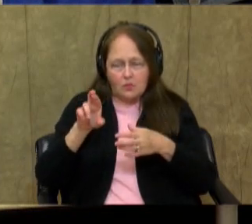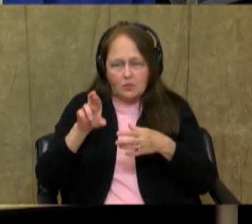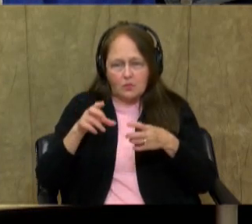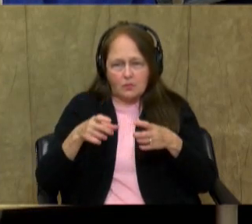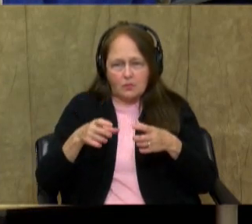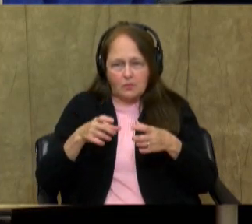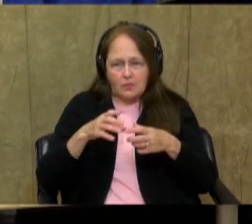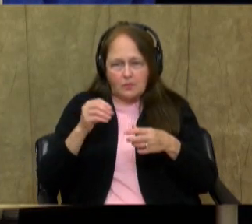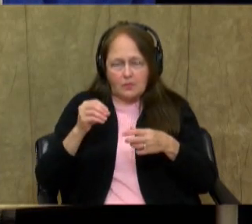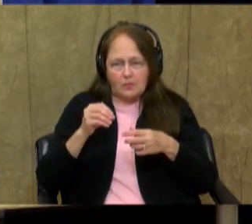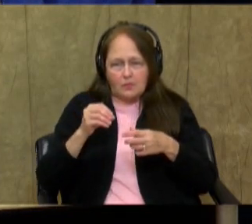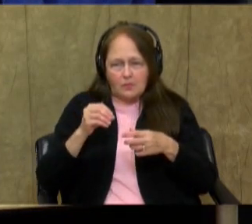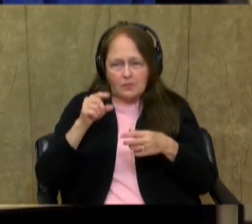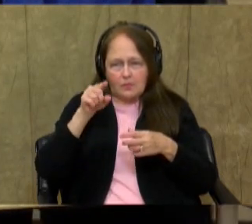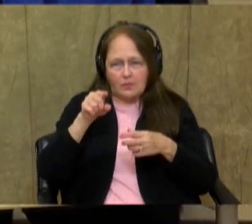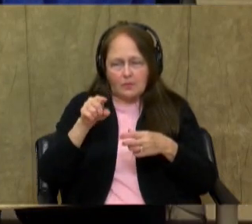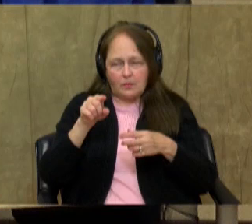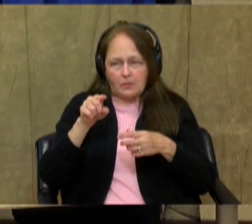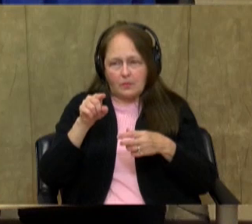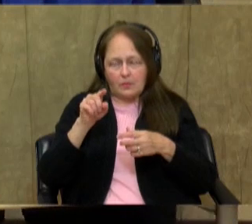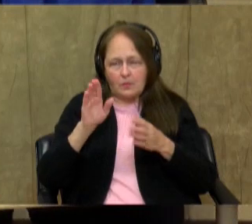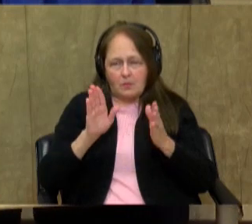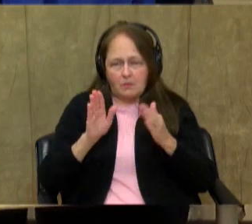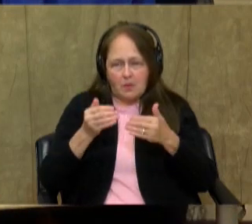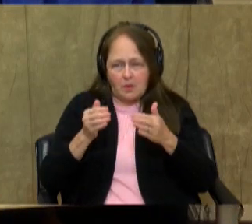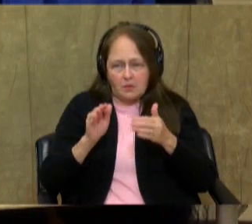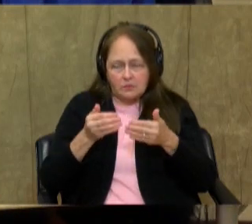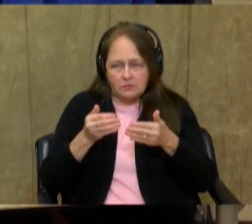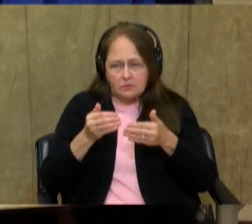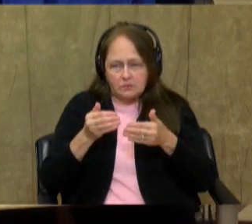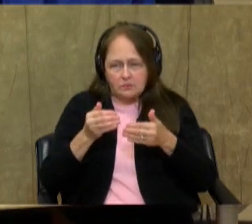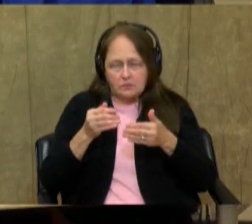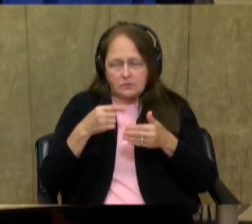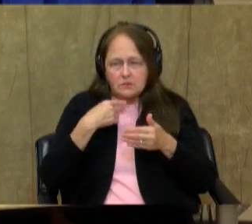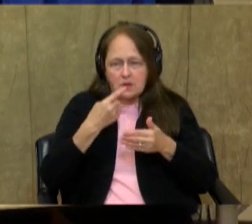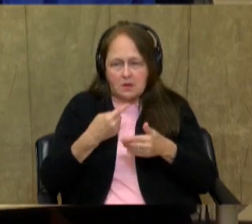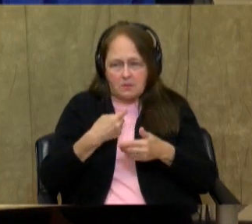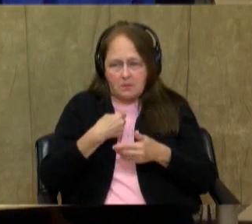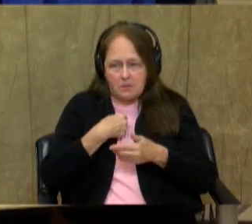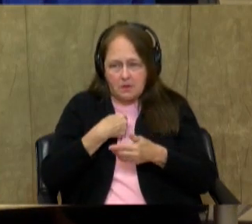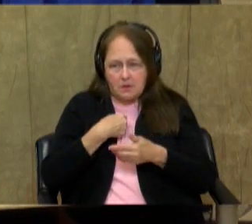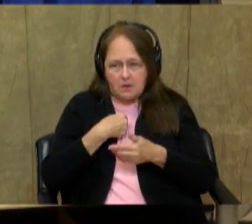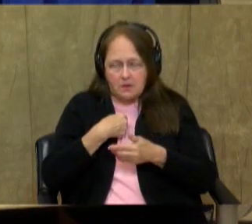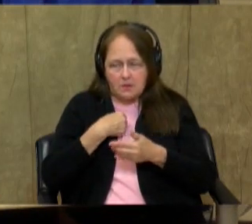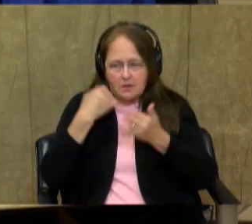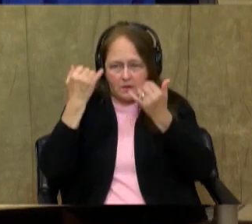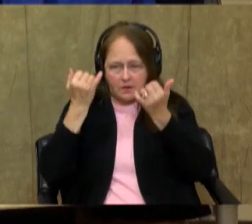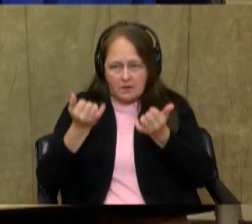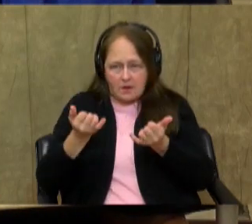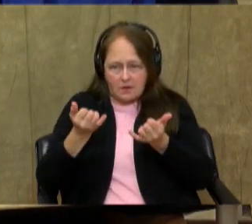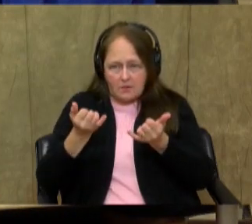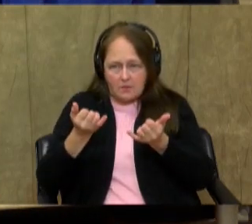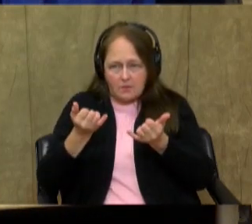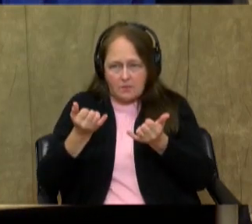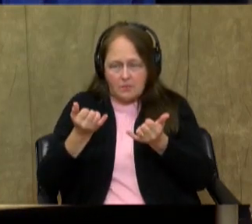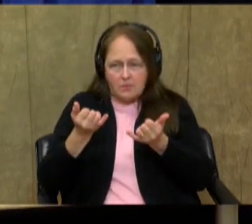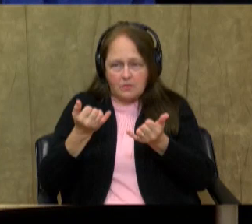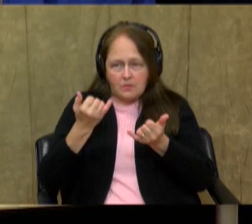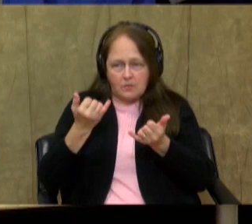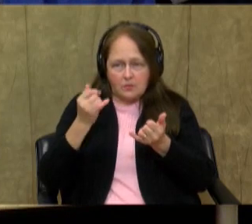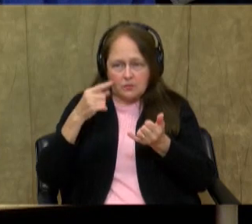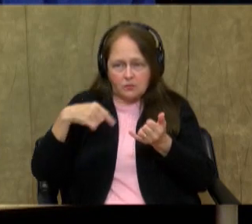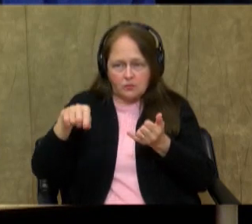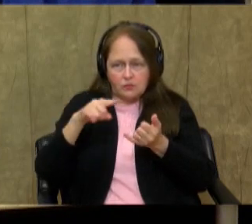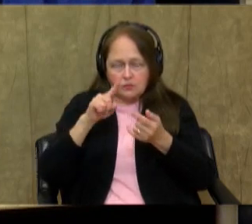flour, and a box of something. I don't know what that is. You tell me. Now, I need